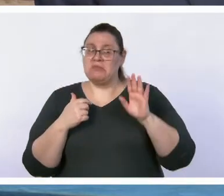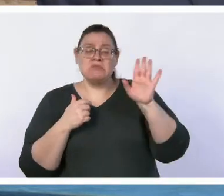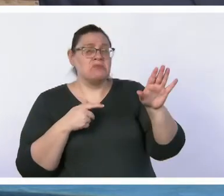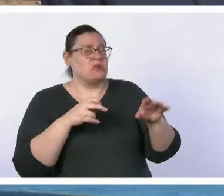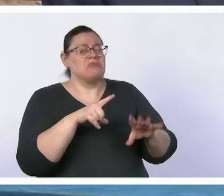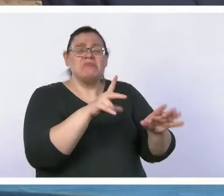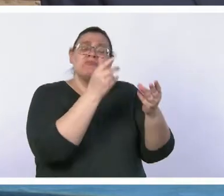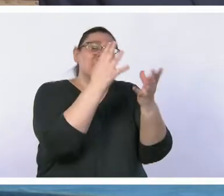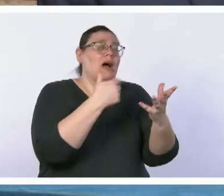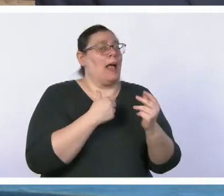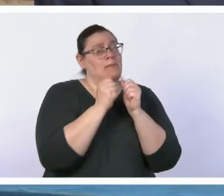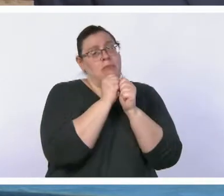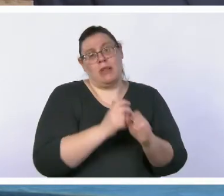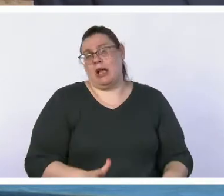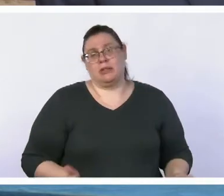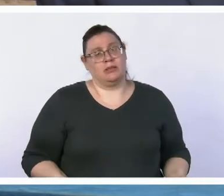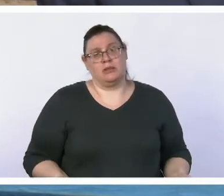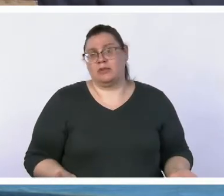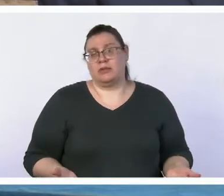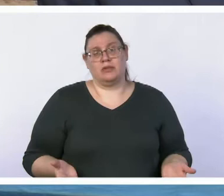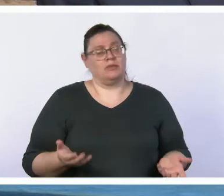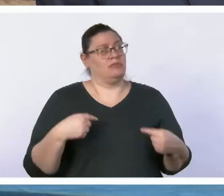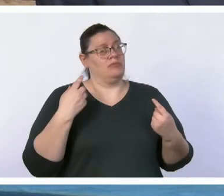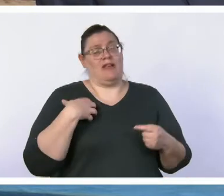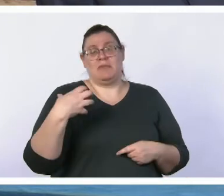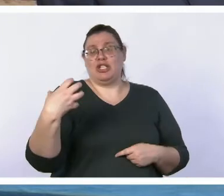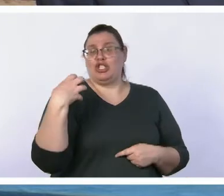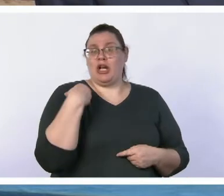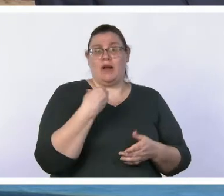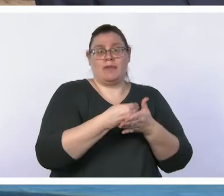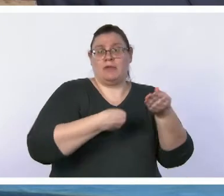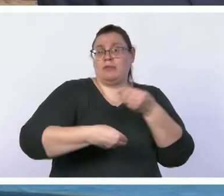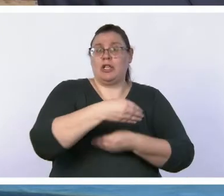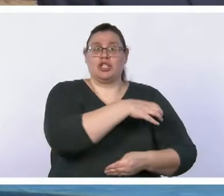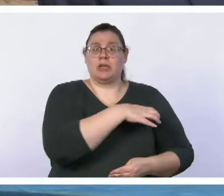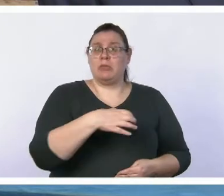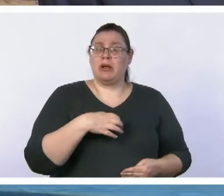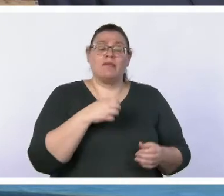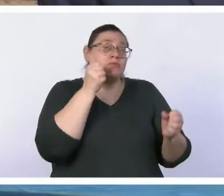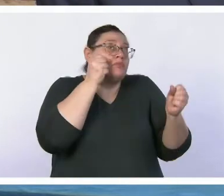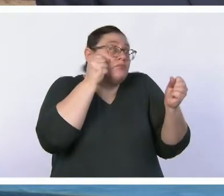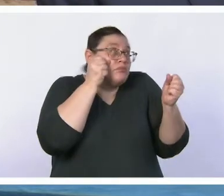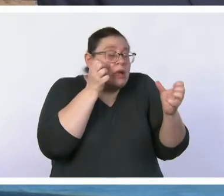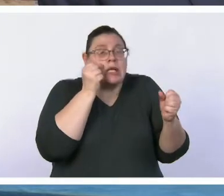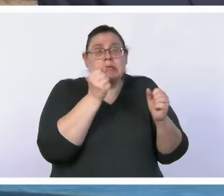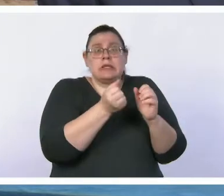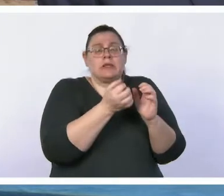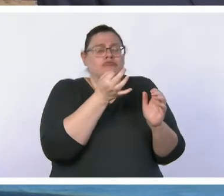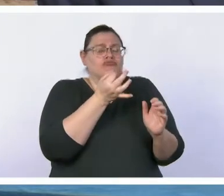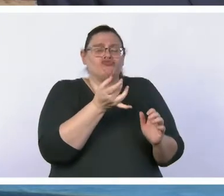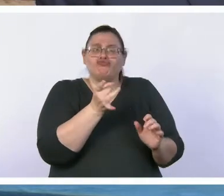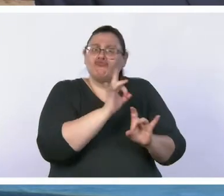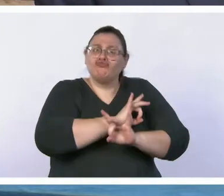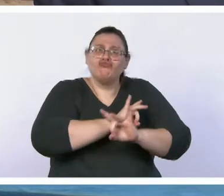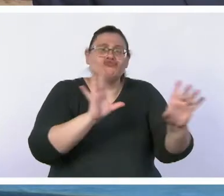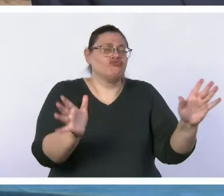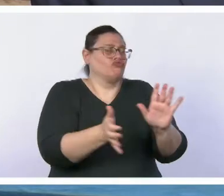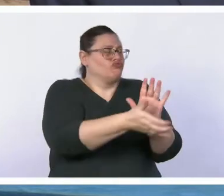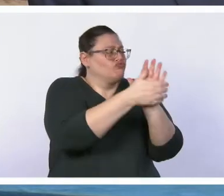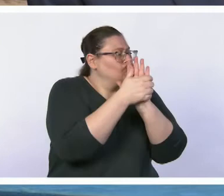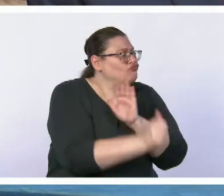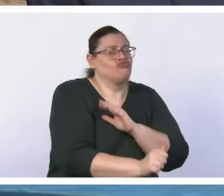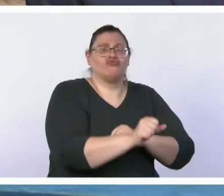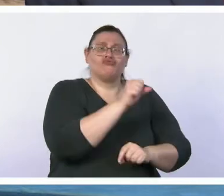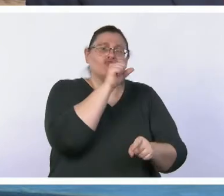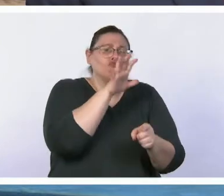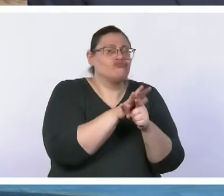in the time that I've been on chairing the budget committee to have really had some remarkably talented committed members